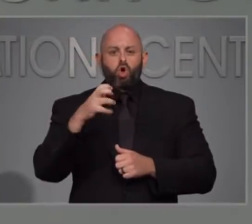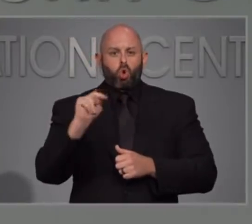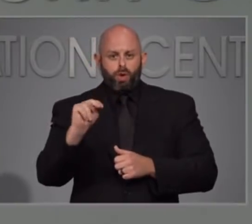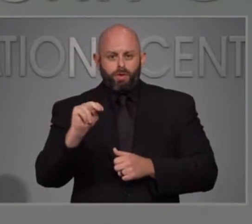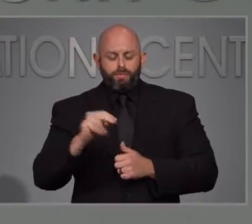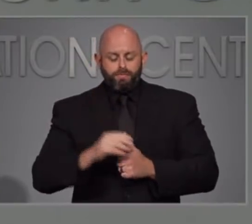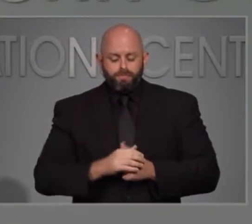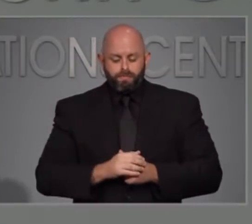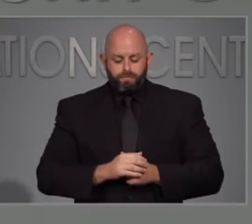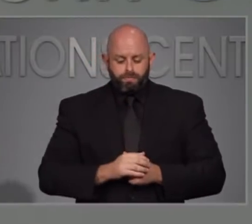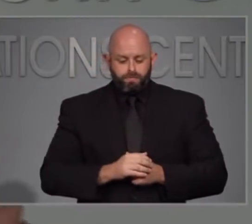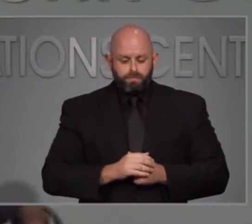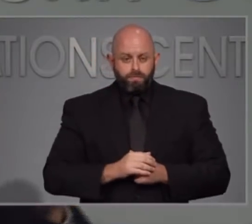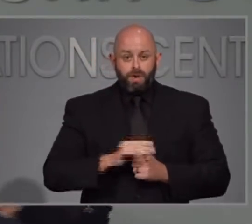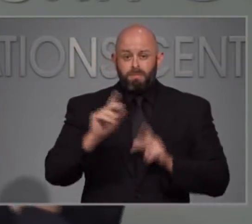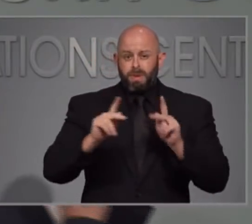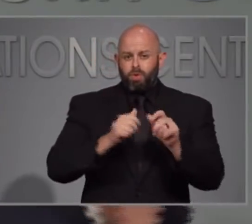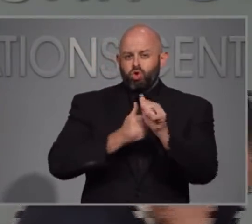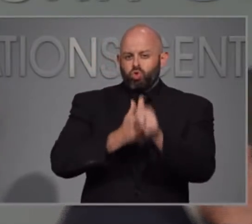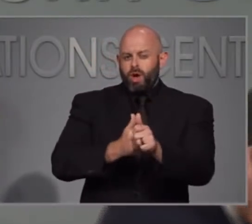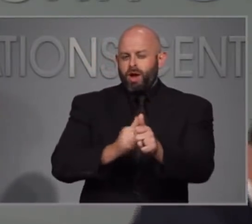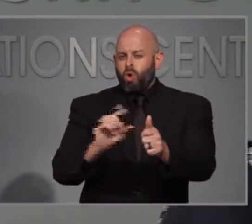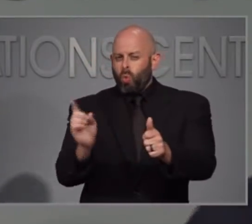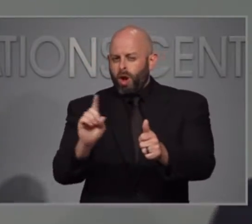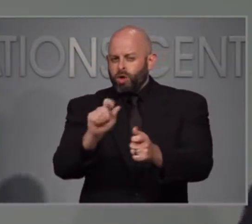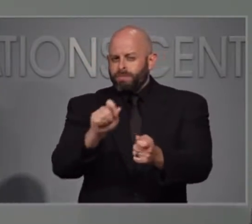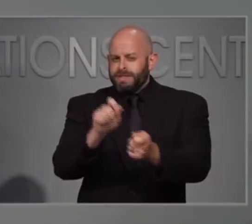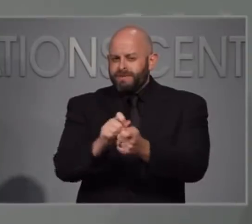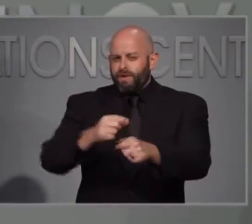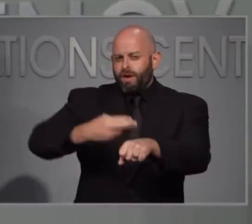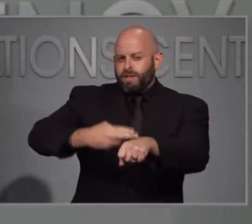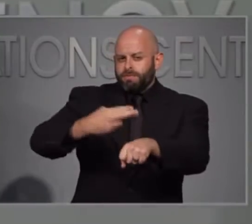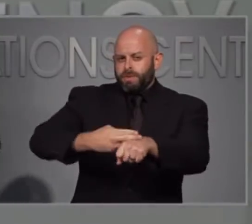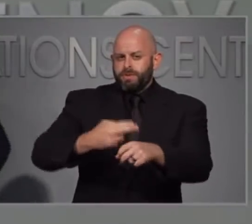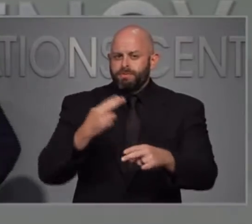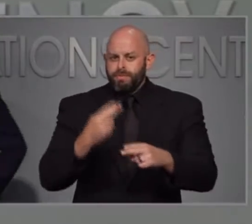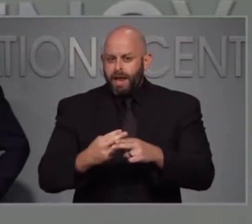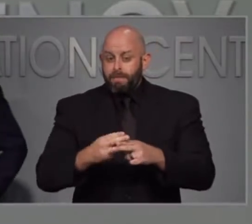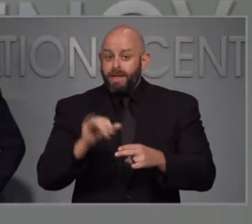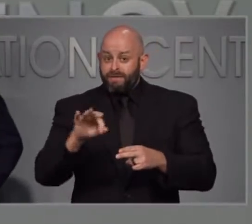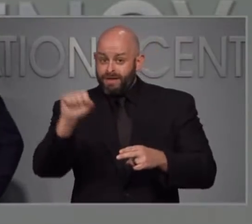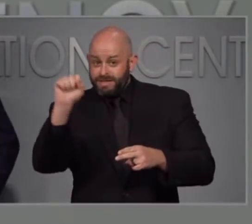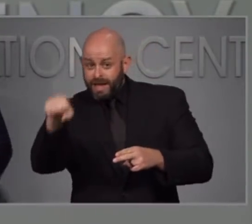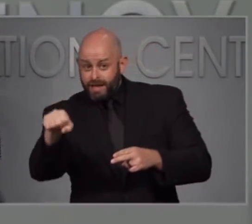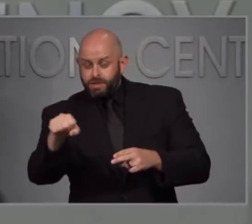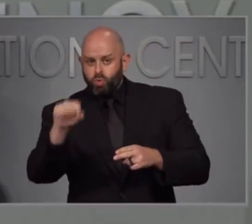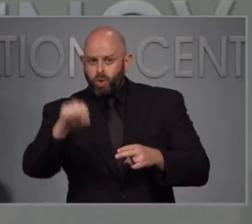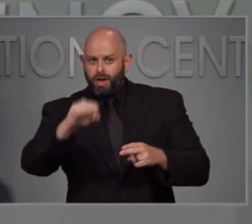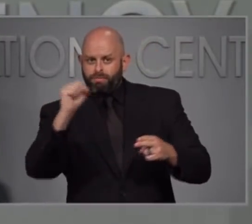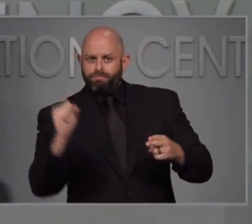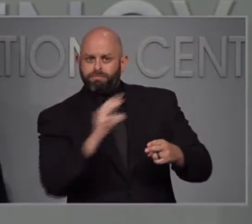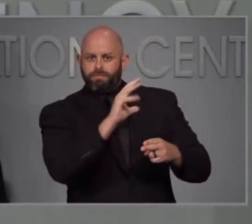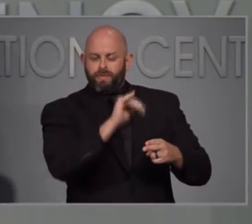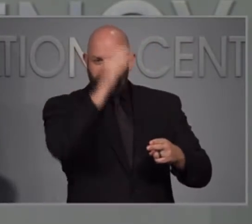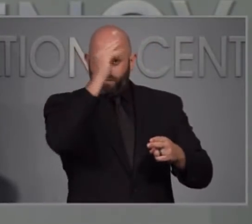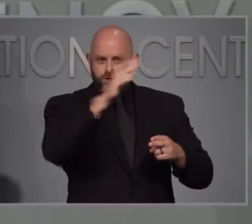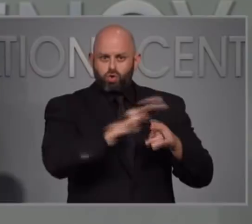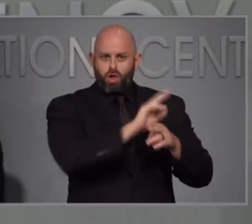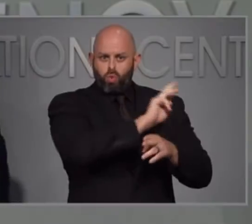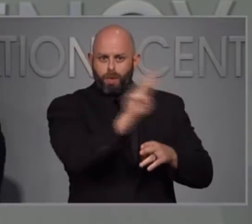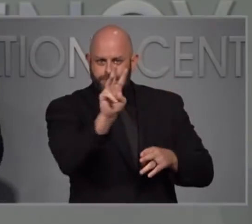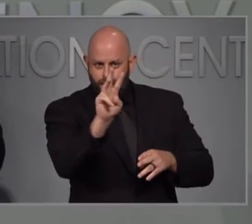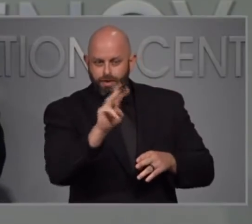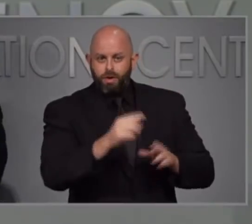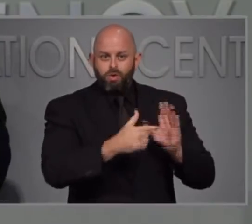then where these people are hospitalized specifically? And if so, can that data be made available on the dashboard just to better